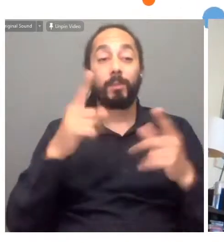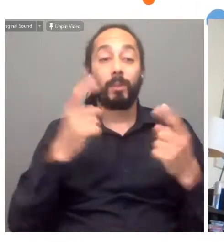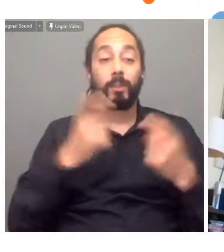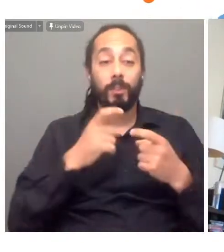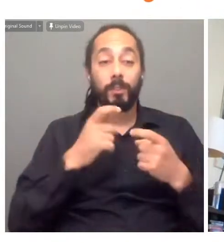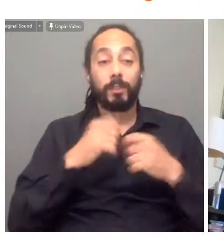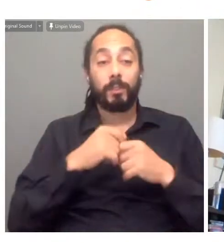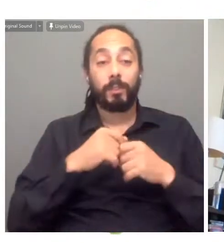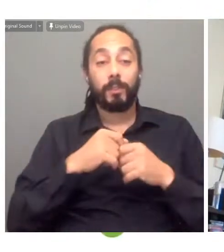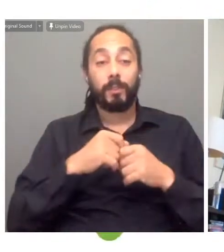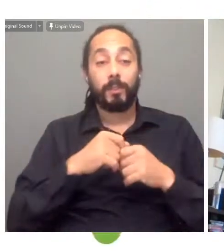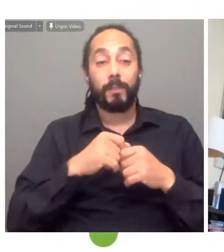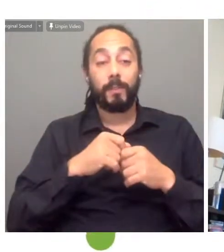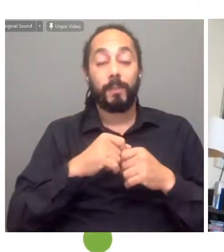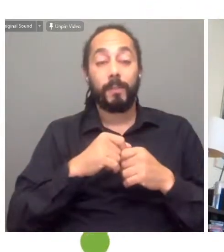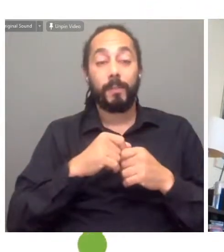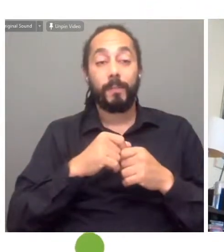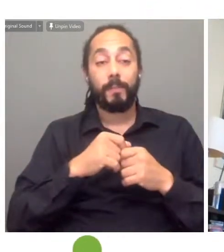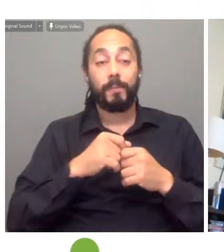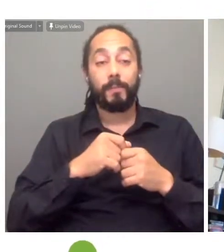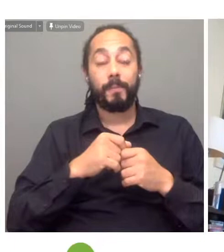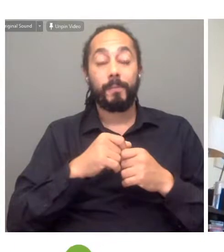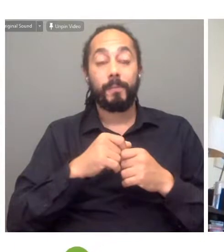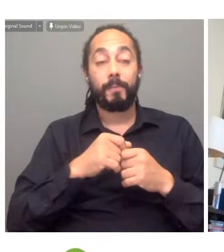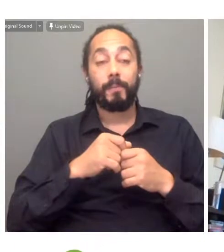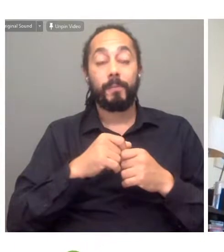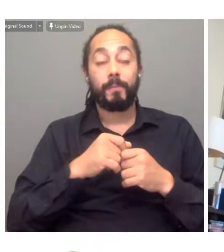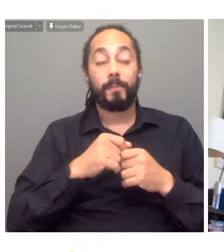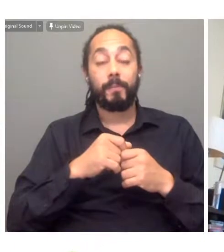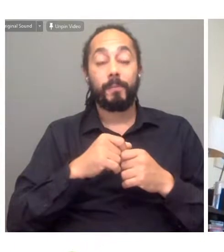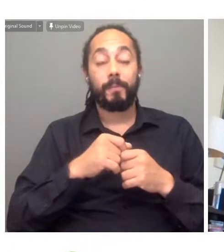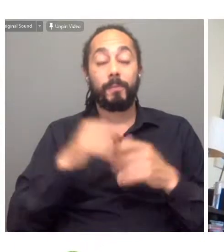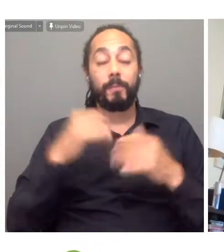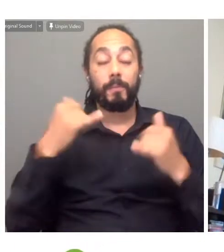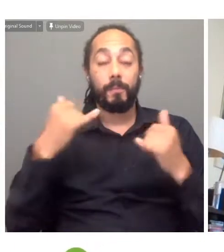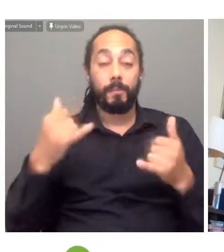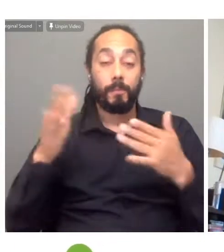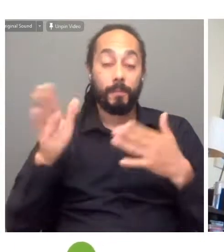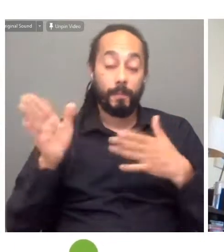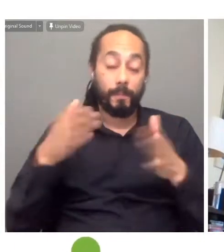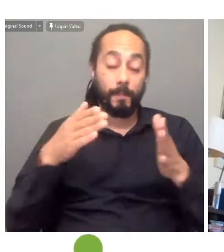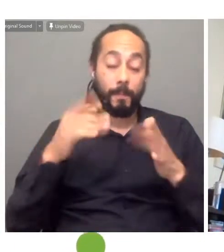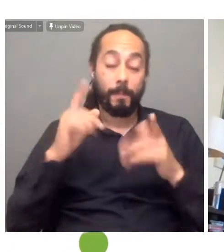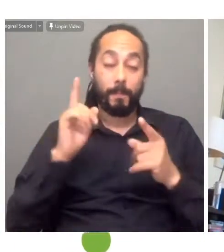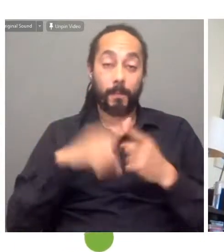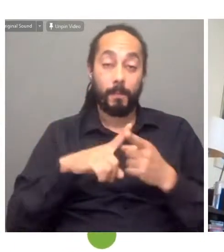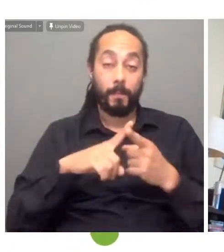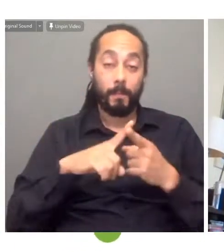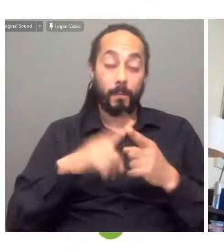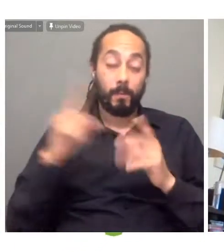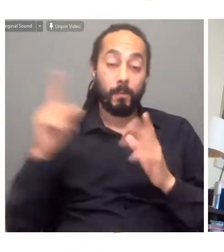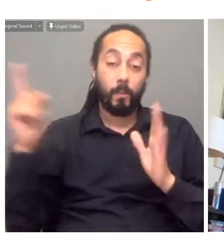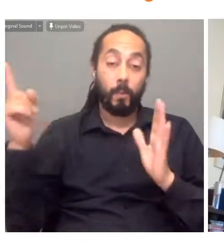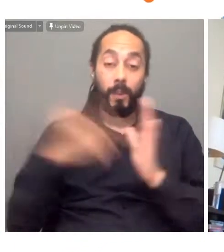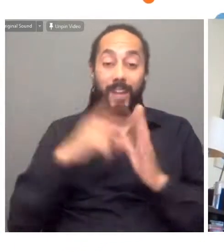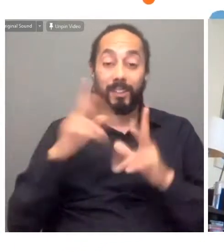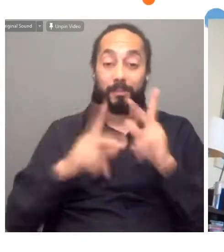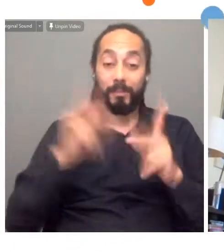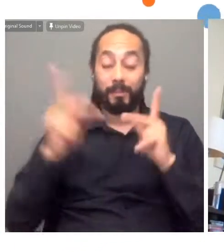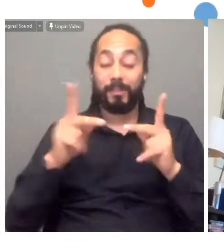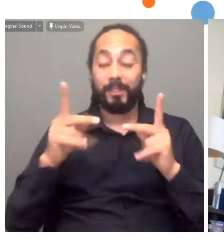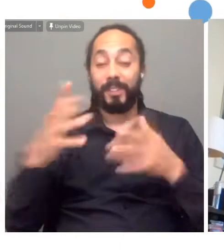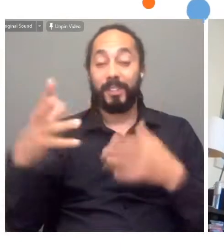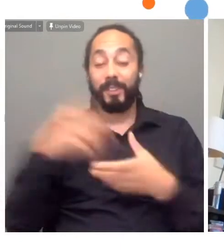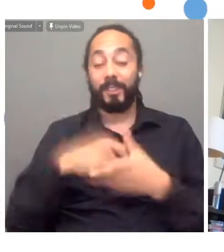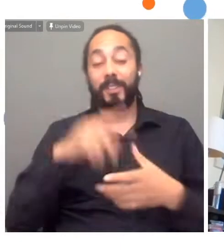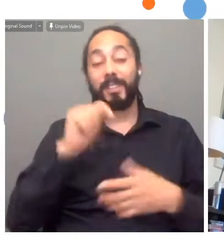pre-sent in as part of the session. Now we're going to go to the 1,000 or so people that are part of the town hall